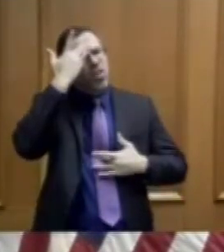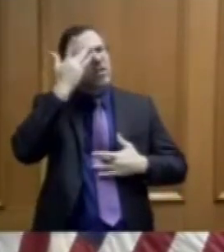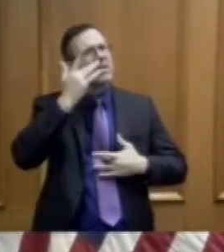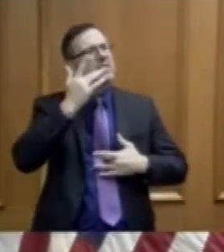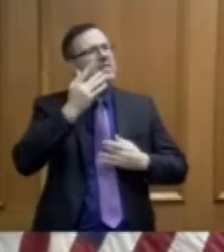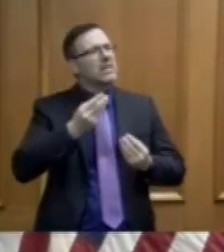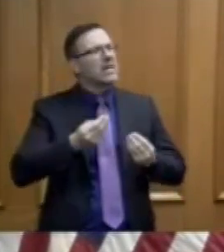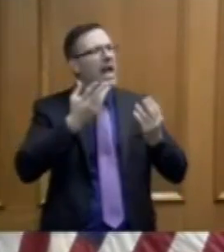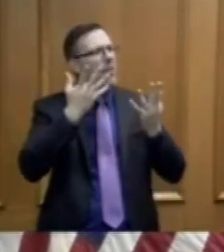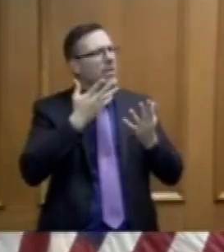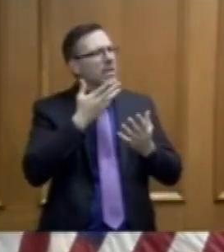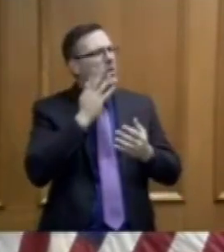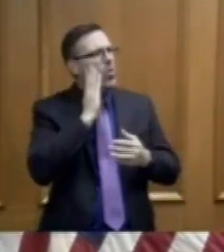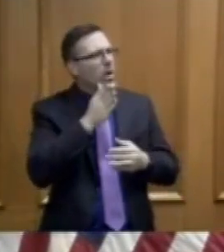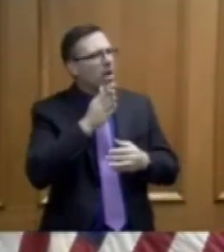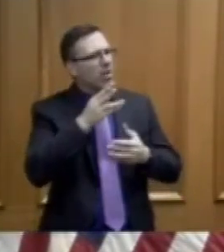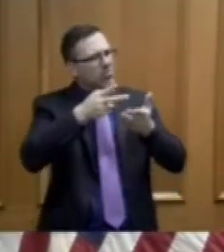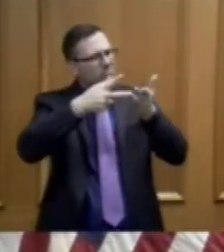in front of me.